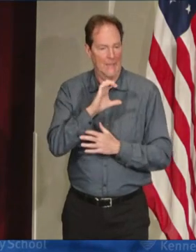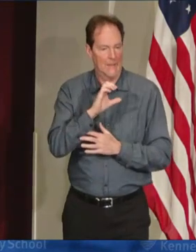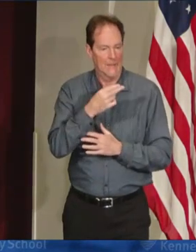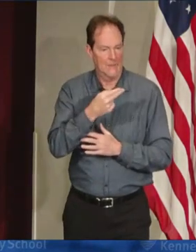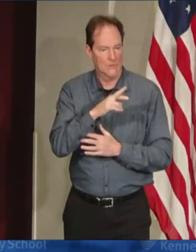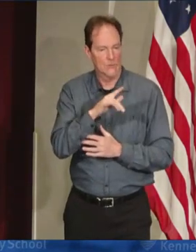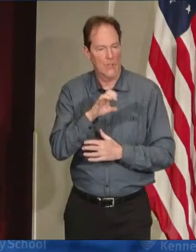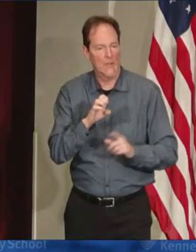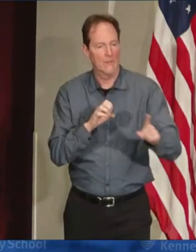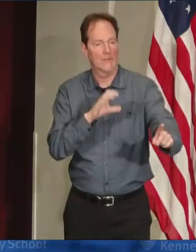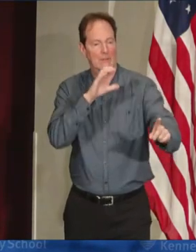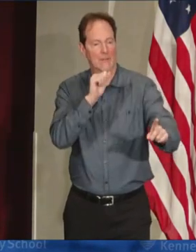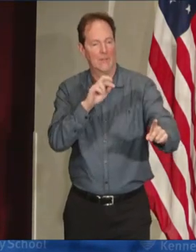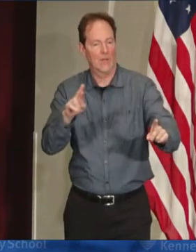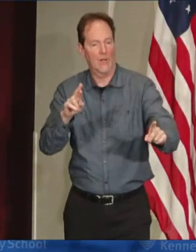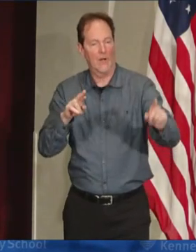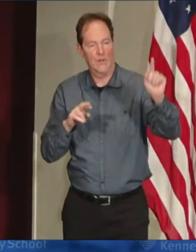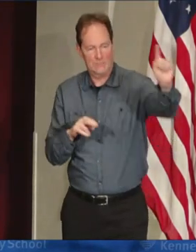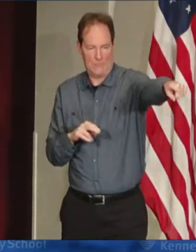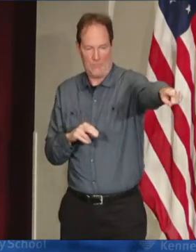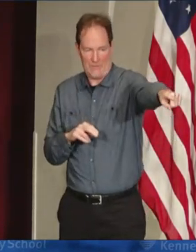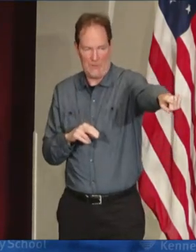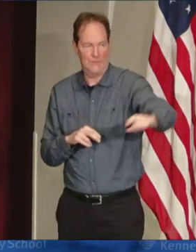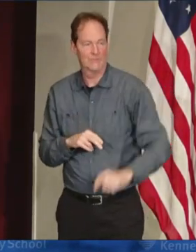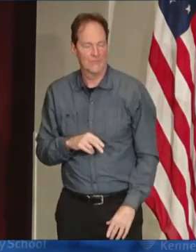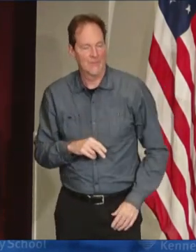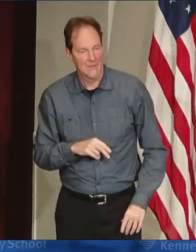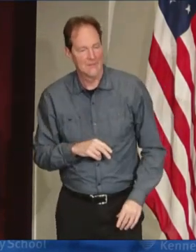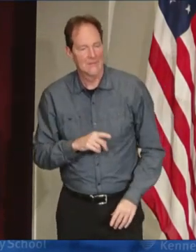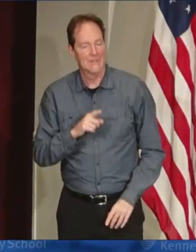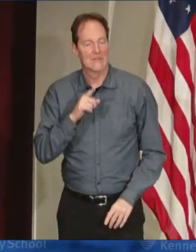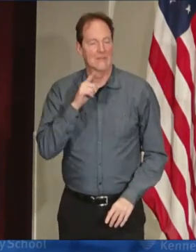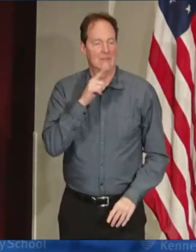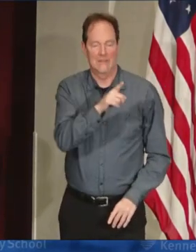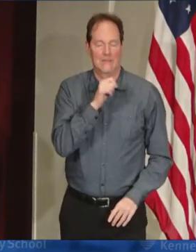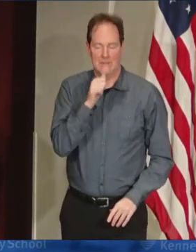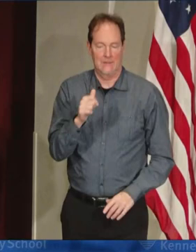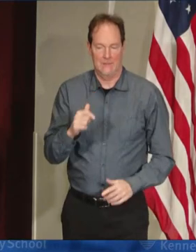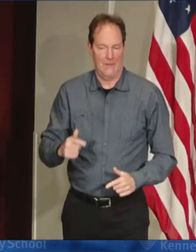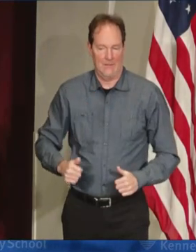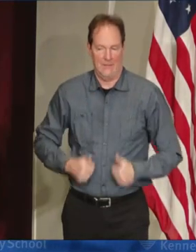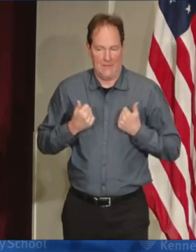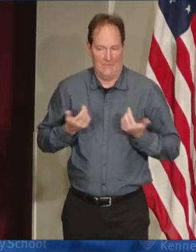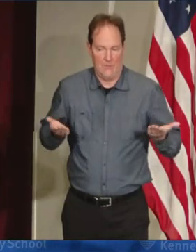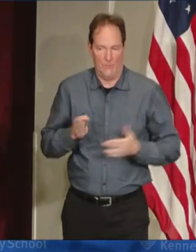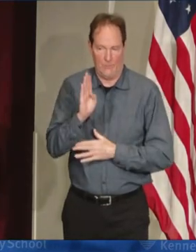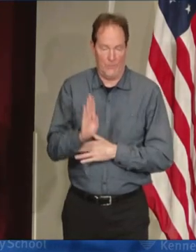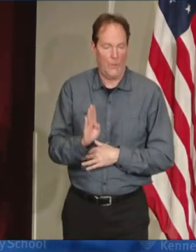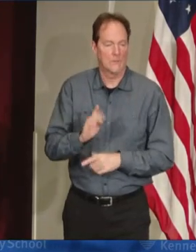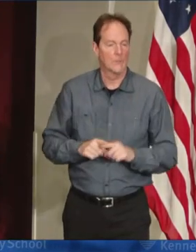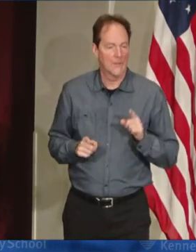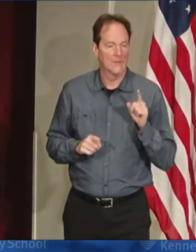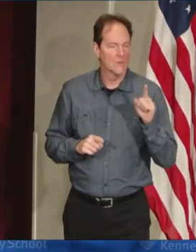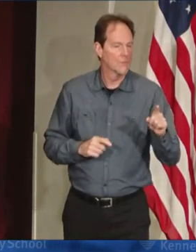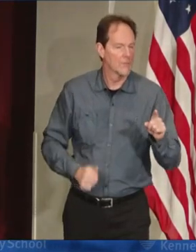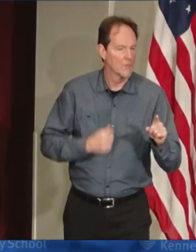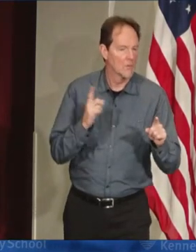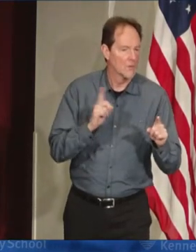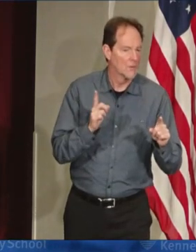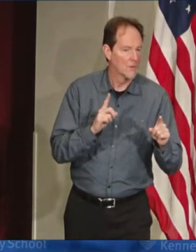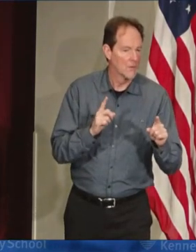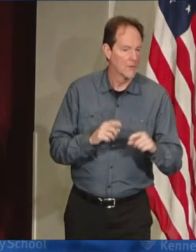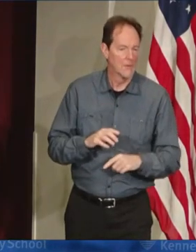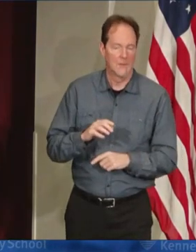your hand, Charlie, can you? Charlie's right over here. So Charlie doesn't live in Boston, but you live where?